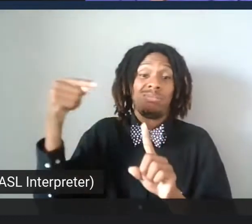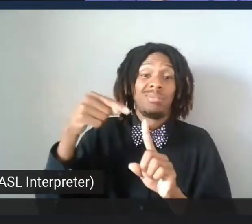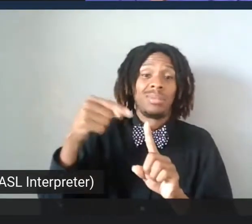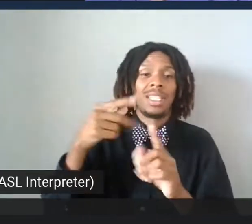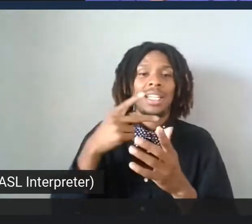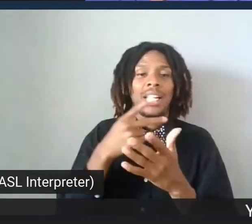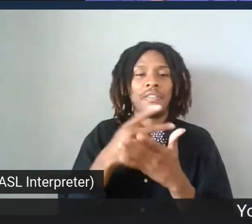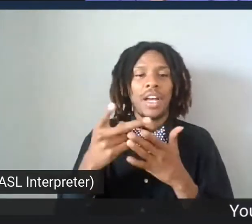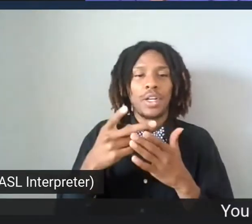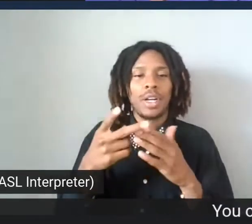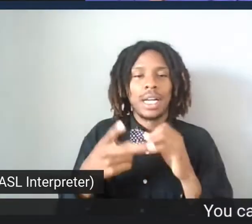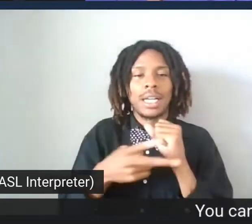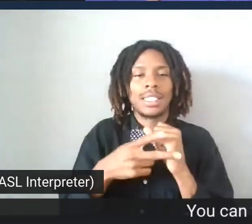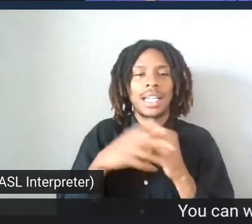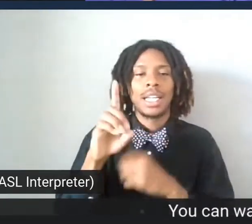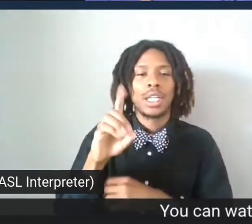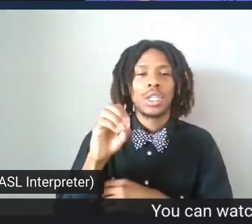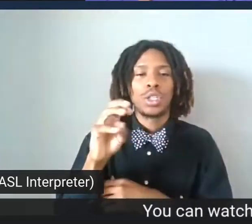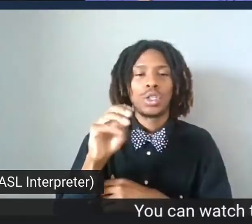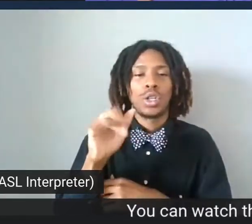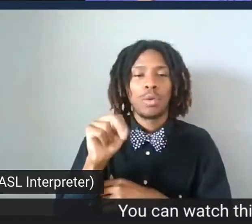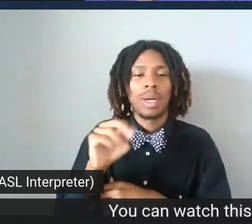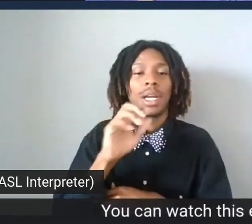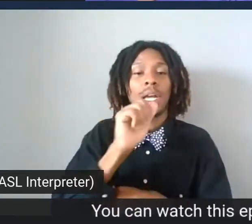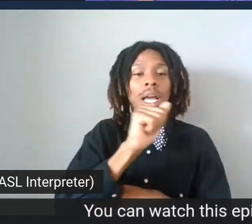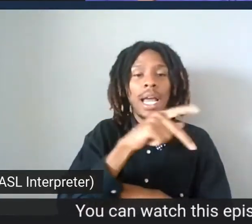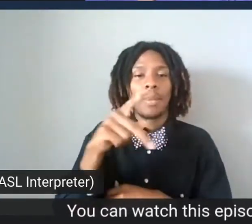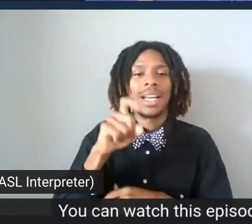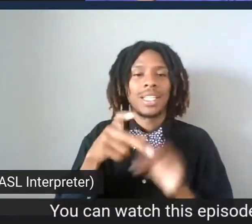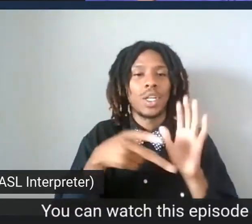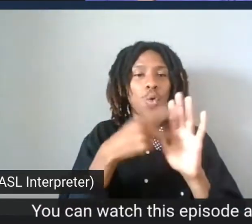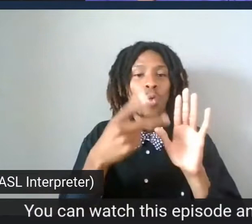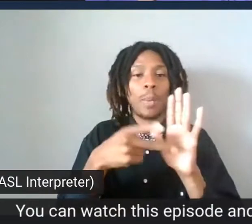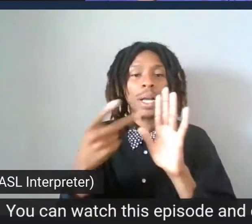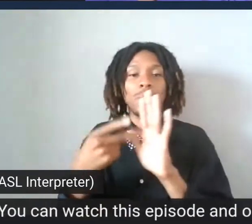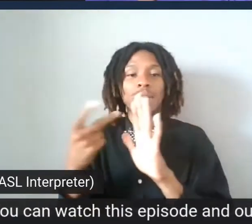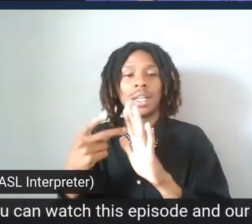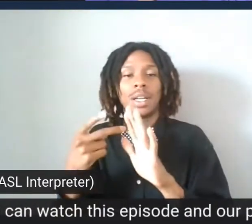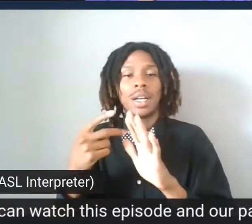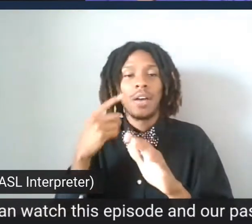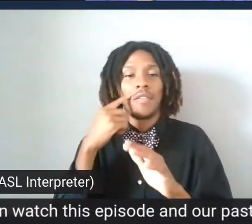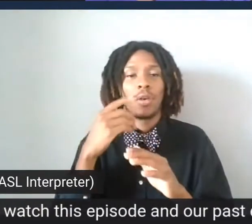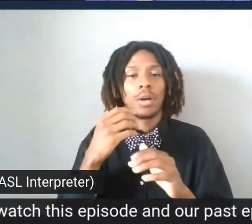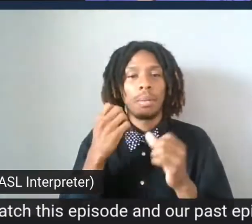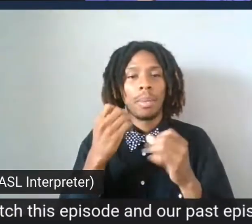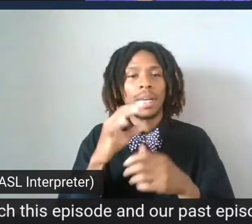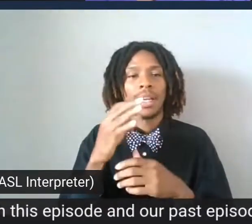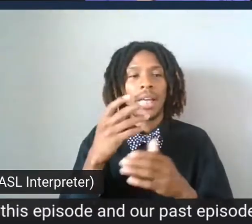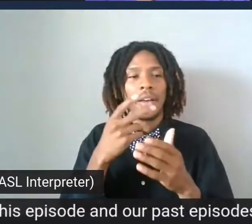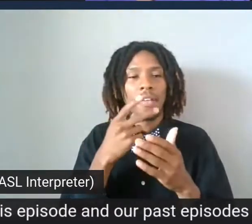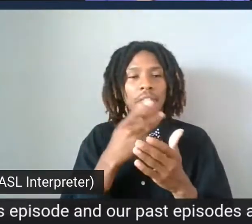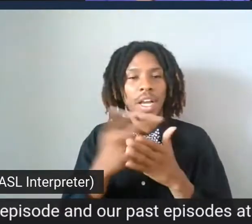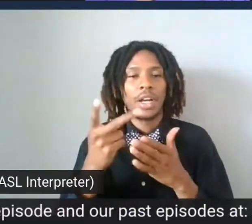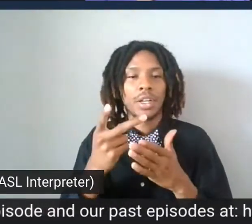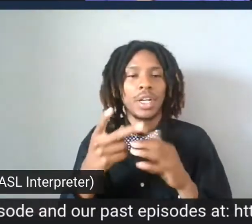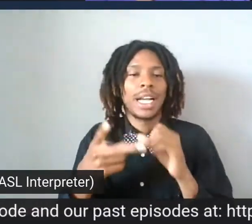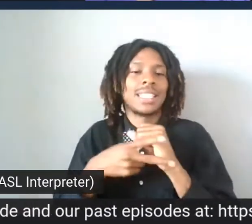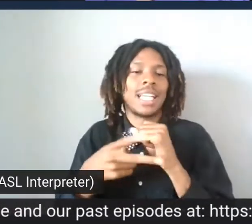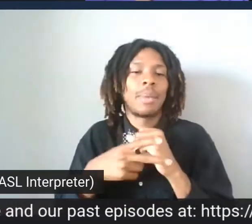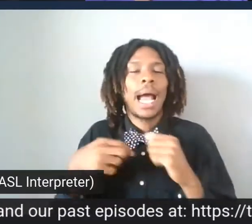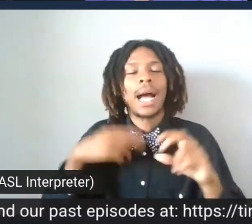failure containment domain. So your applications need to be replicated across multiple failure containment domains. I call it partitions,